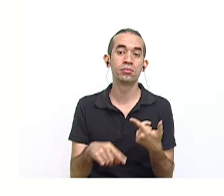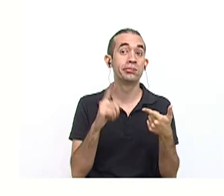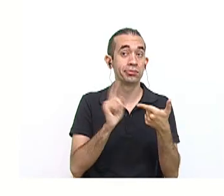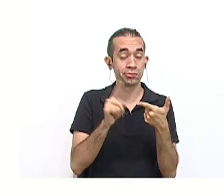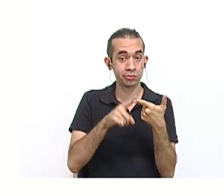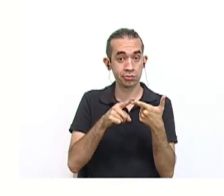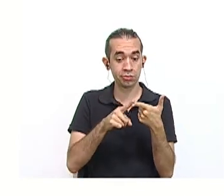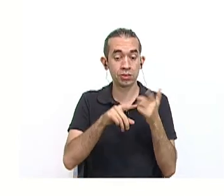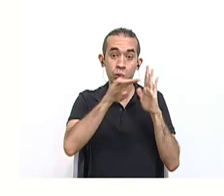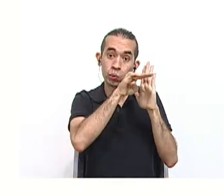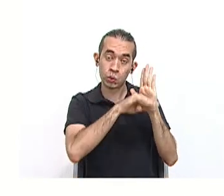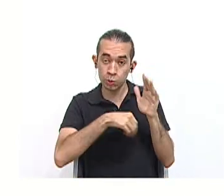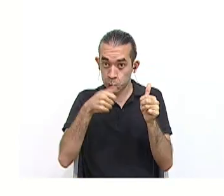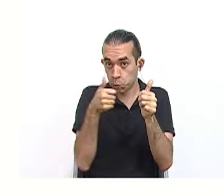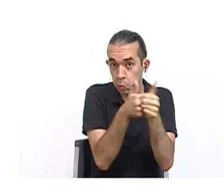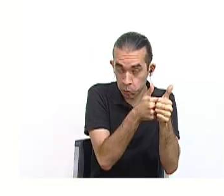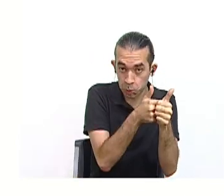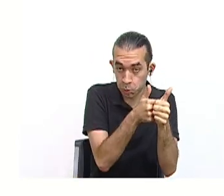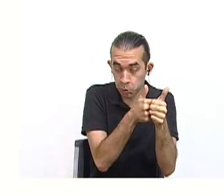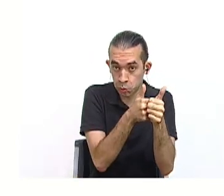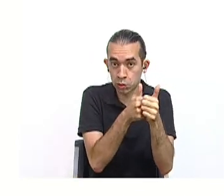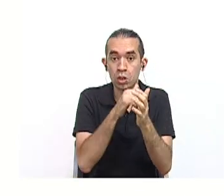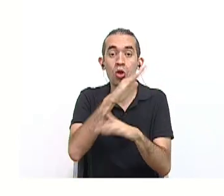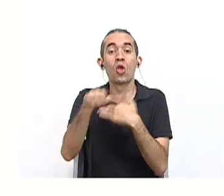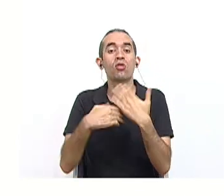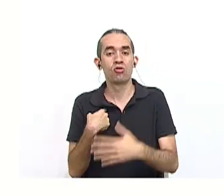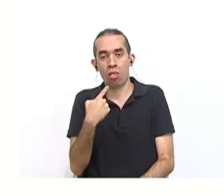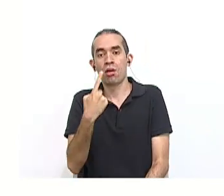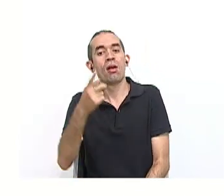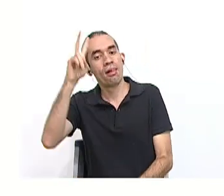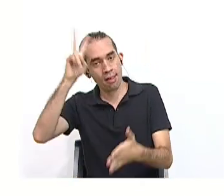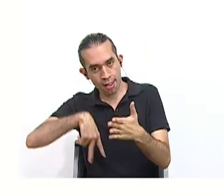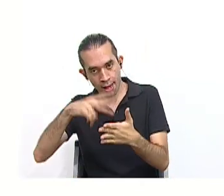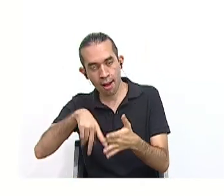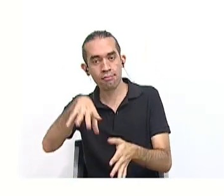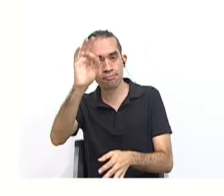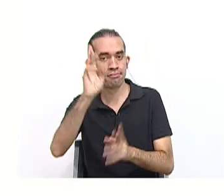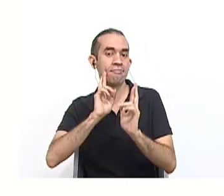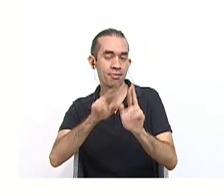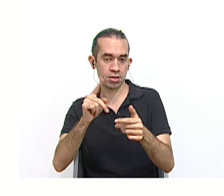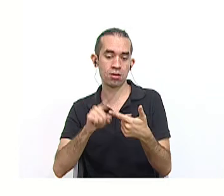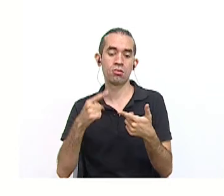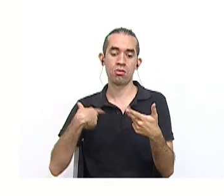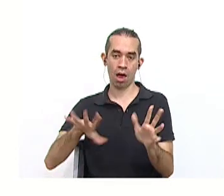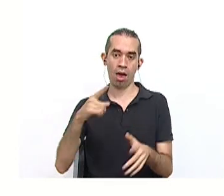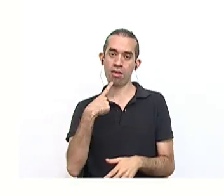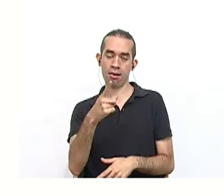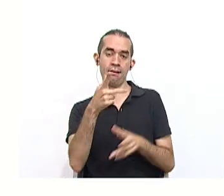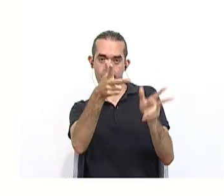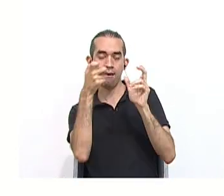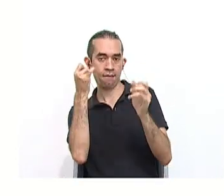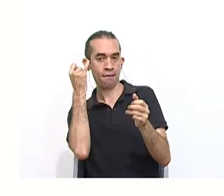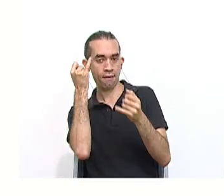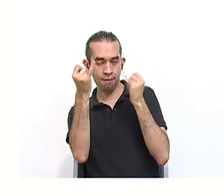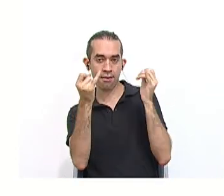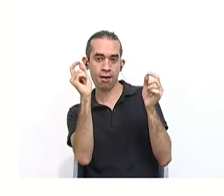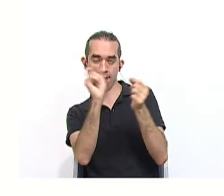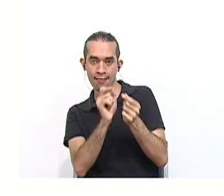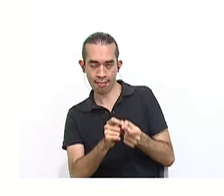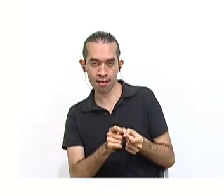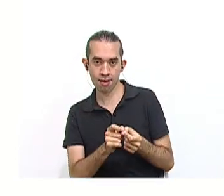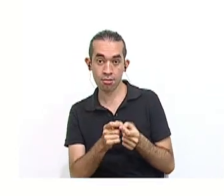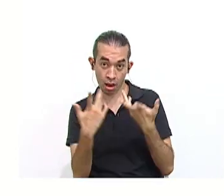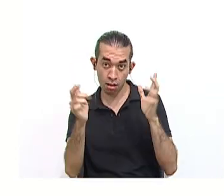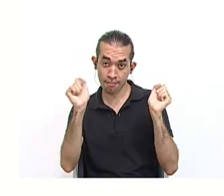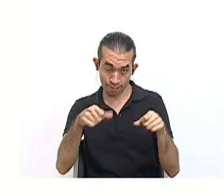follow instructions? All the instructions, when I asked you to read and find the answer, when I asked you to extract details, were you able to do